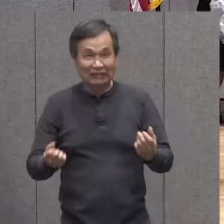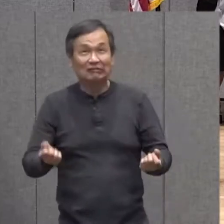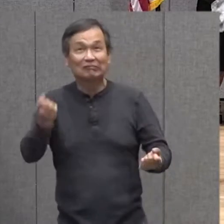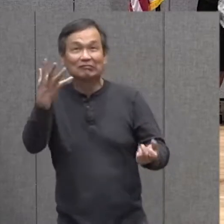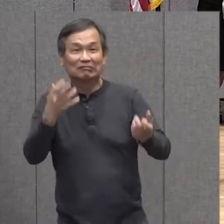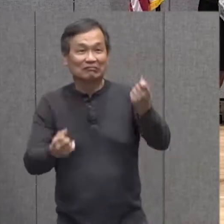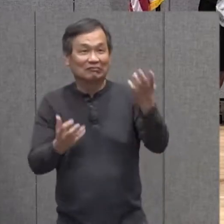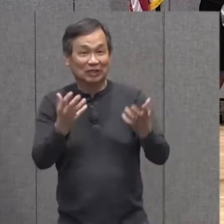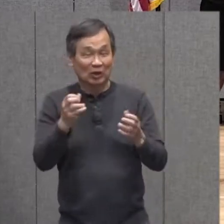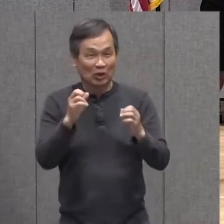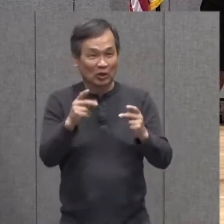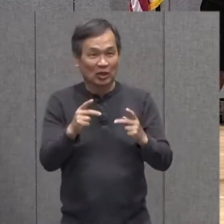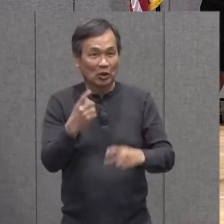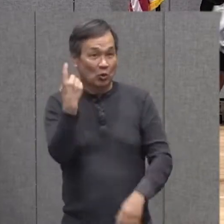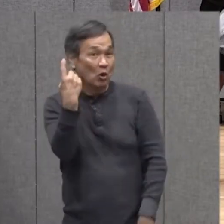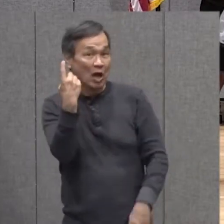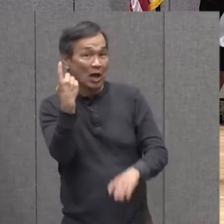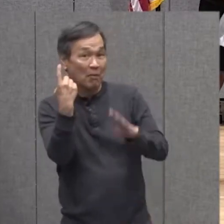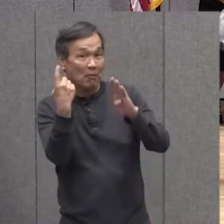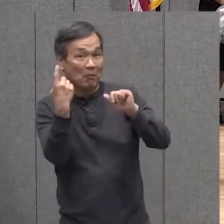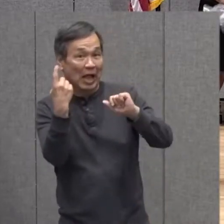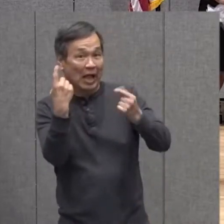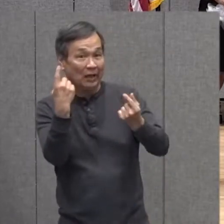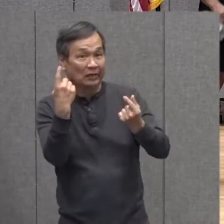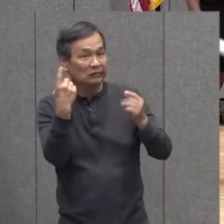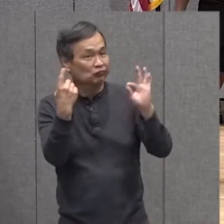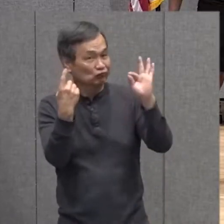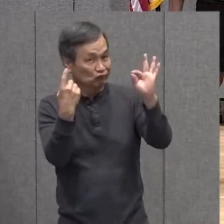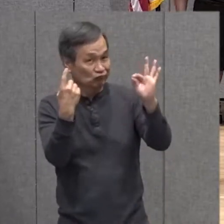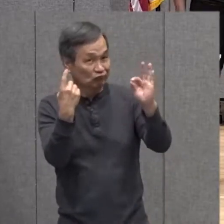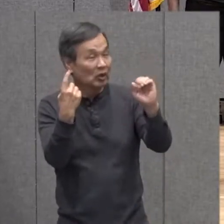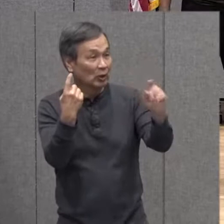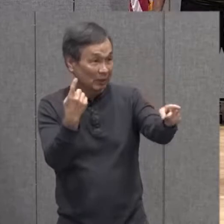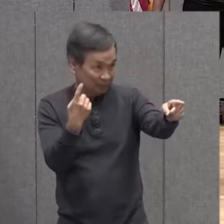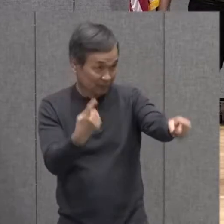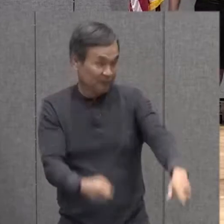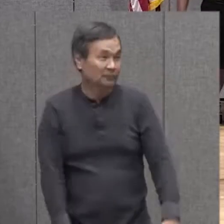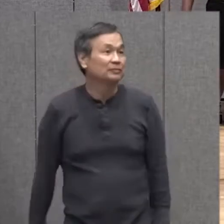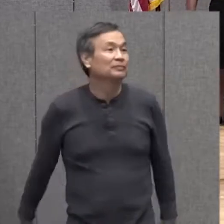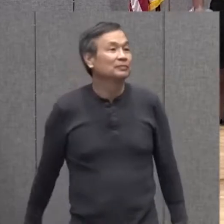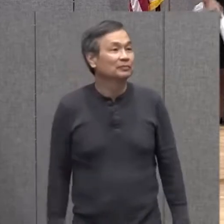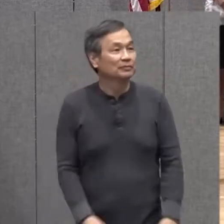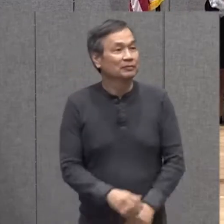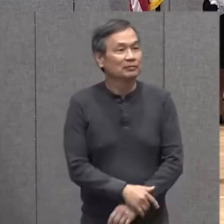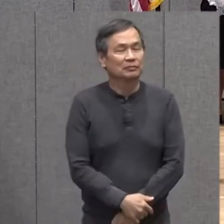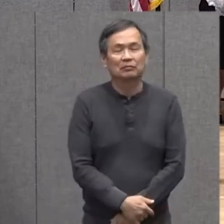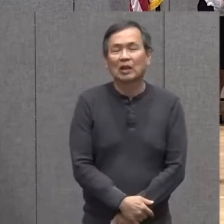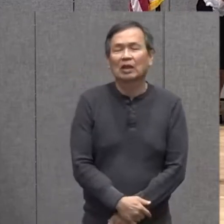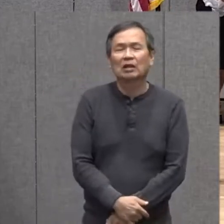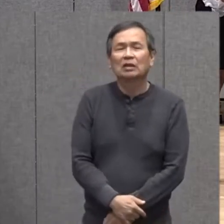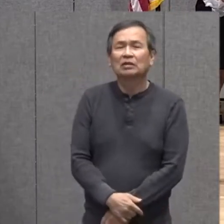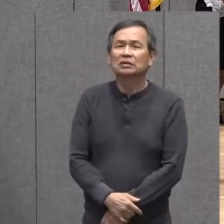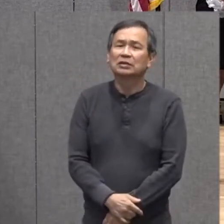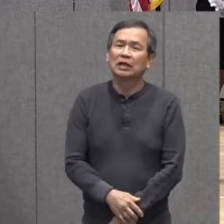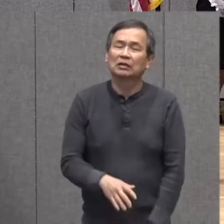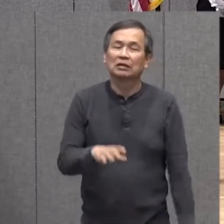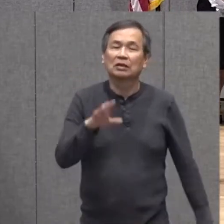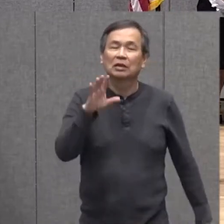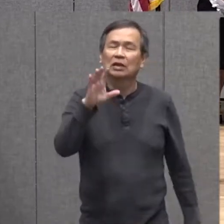Again, only 1 plastic bag. Bien, ya estamos calentados y vamos a usar solo una bolsa. So some of the cues for